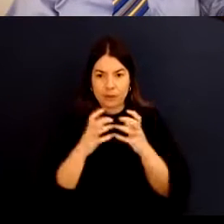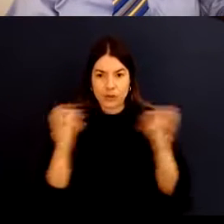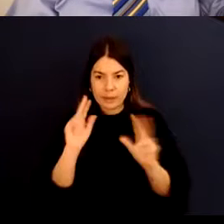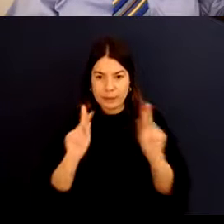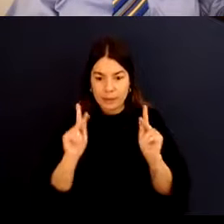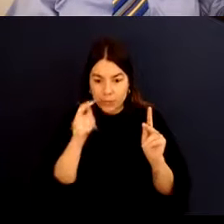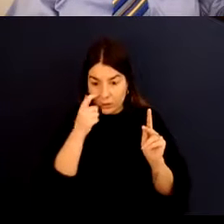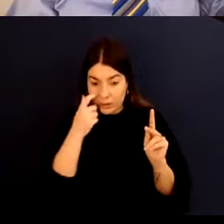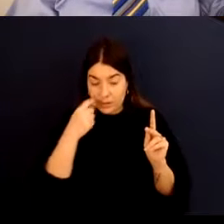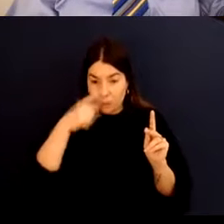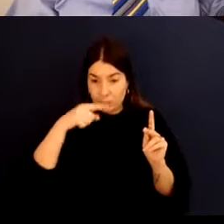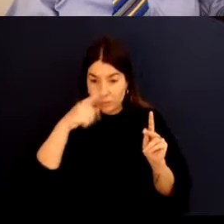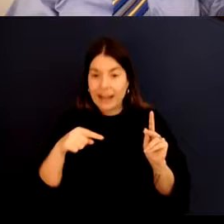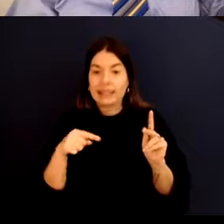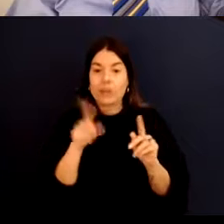question?